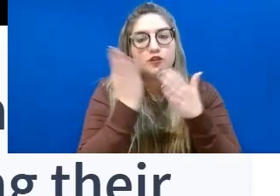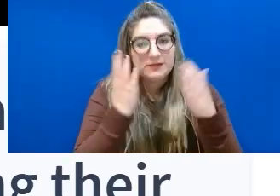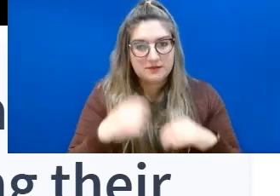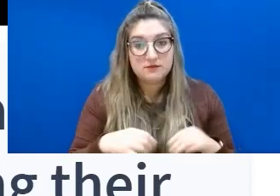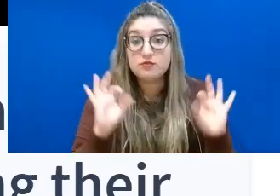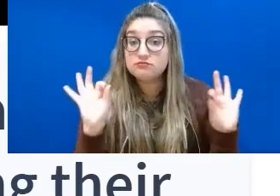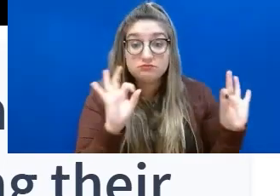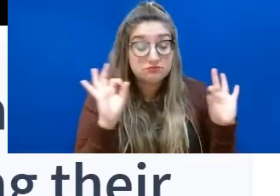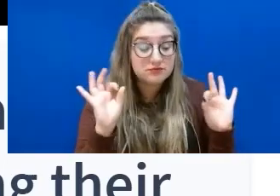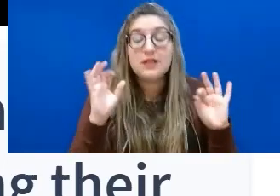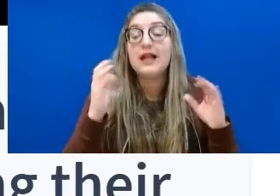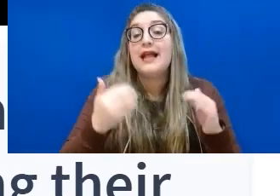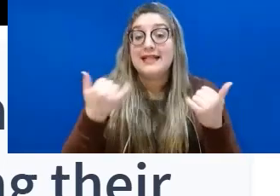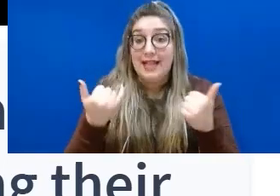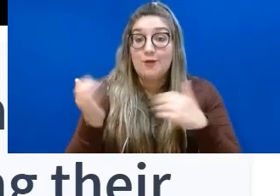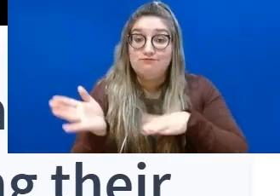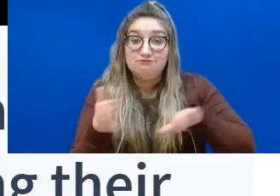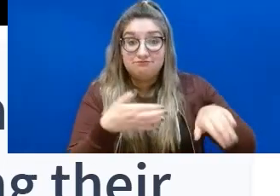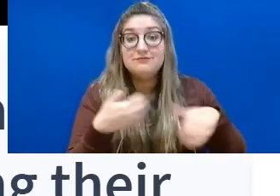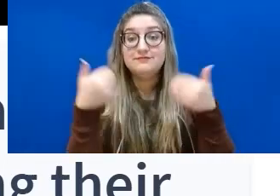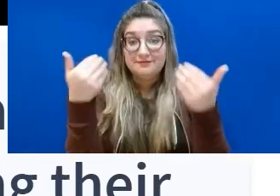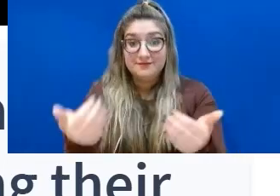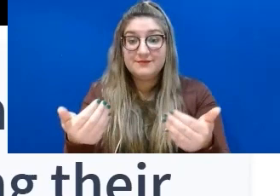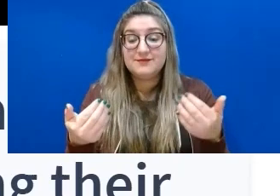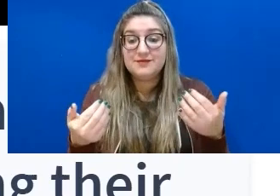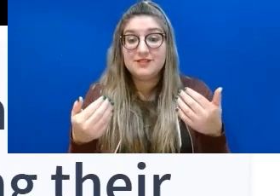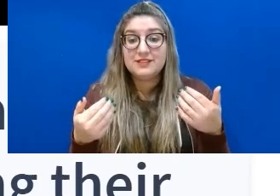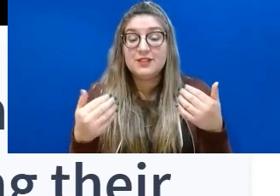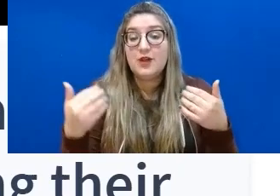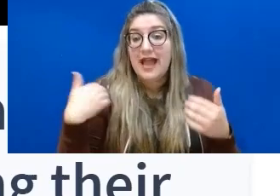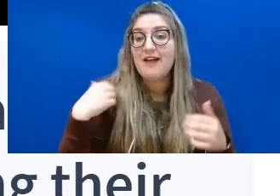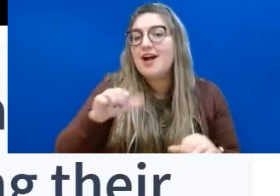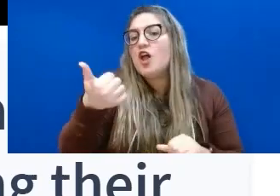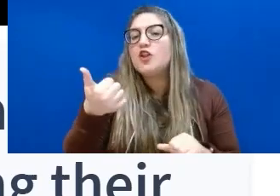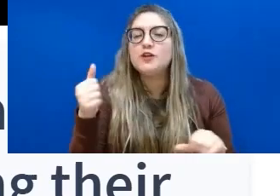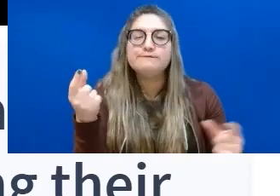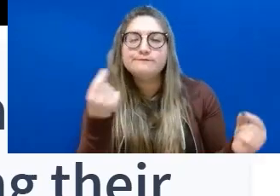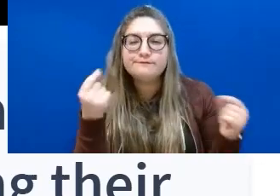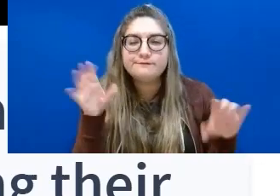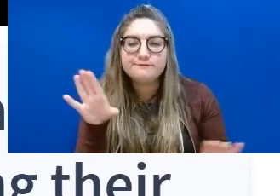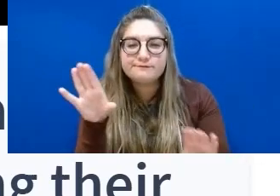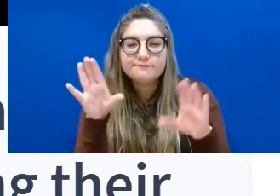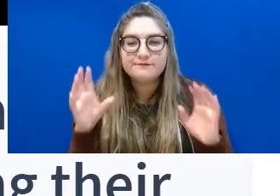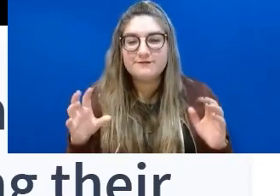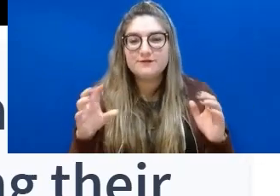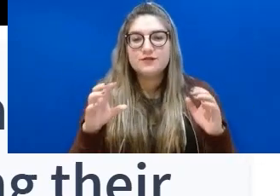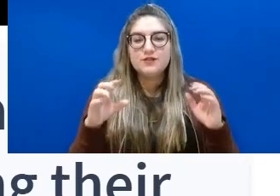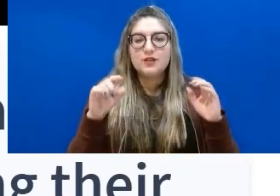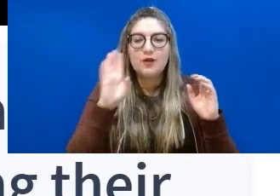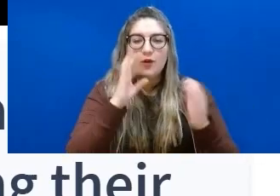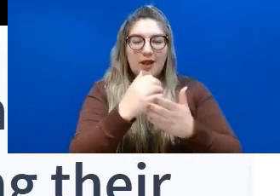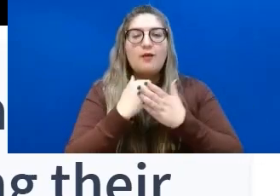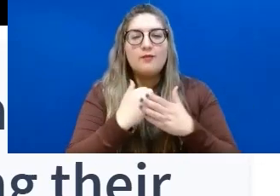any questions, is we're gonna do another activity, and this will allow me to hold on to this for